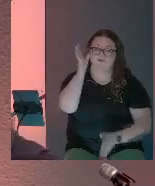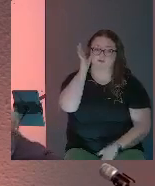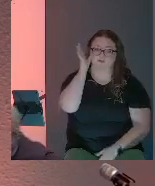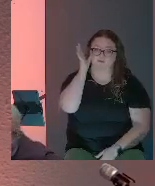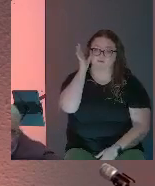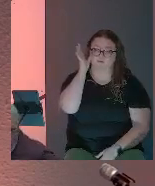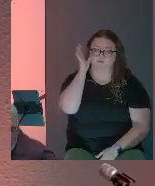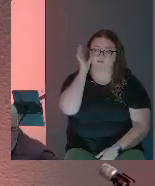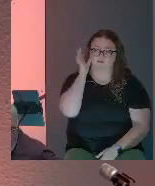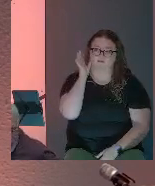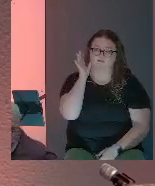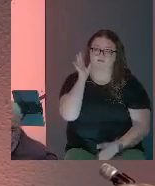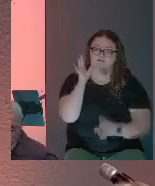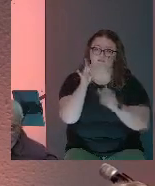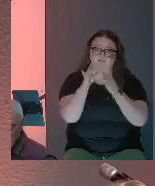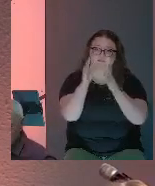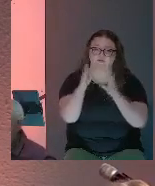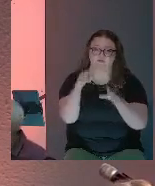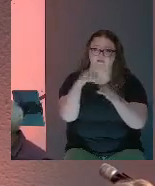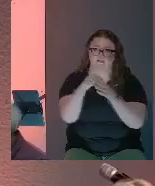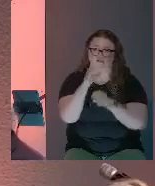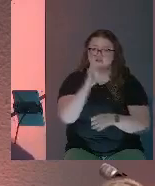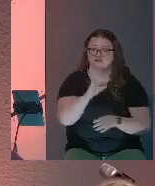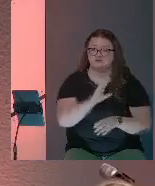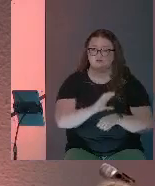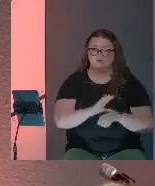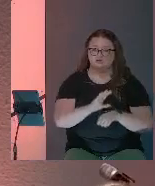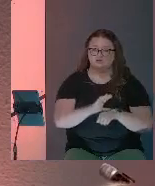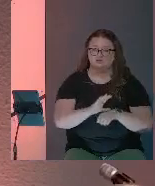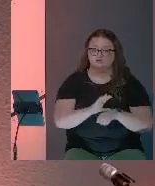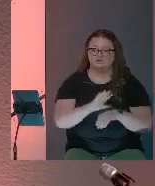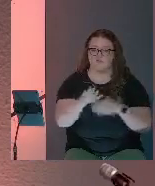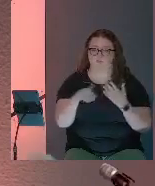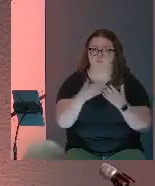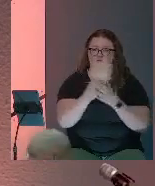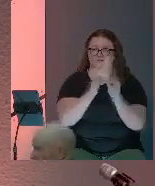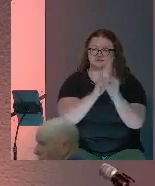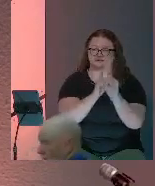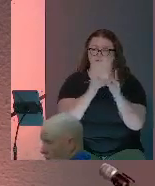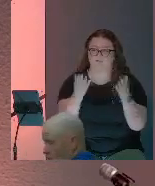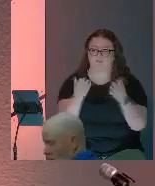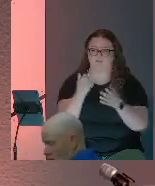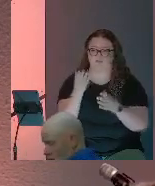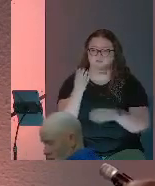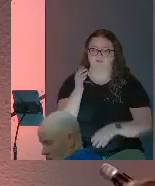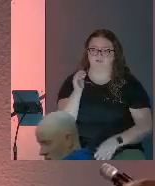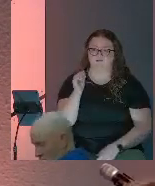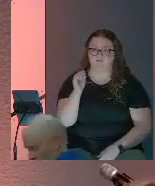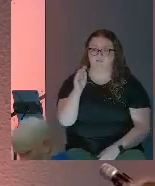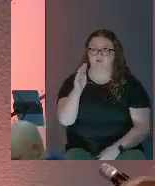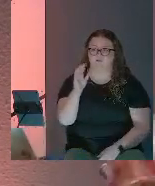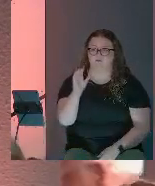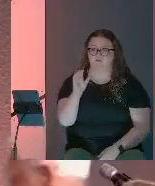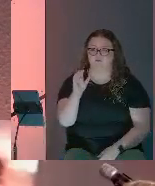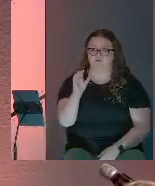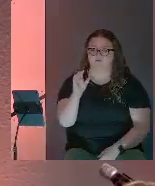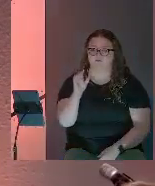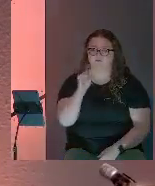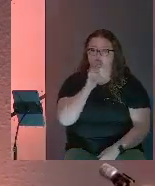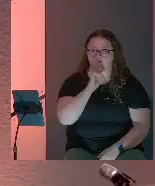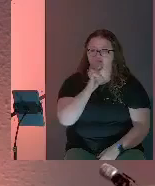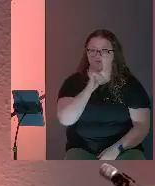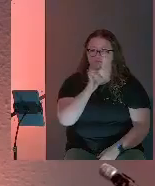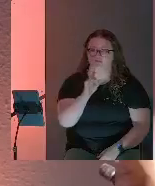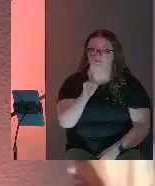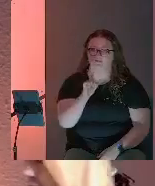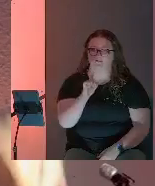and leaders in the church, to the pastors and the teachers and the disciples in the Ascent Bible Church. And ultimately, Lord, the entire body of Christ